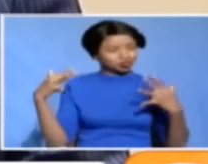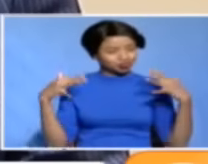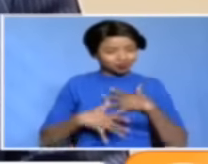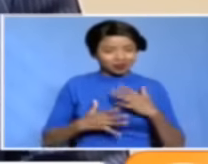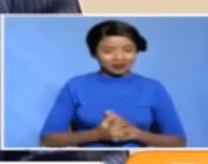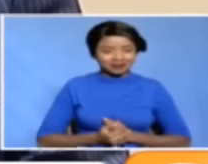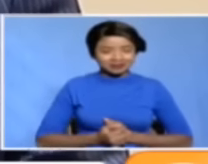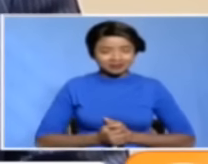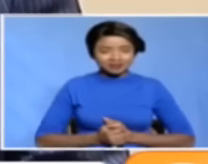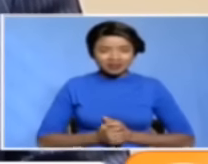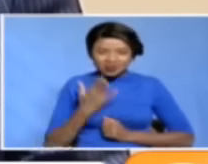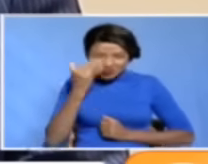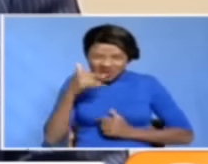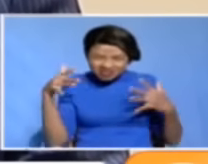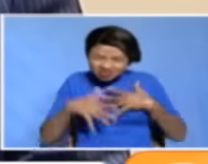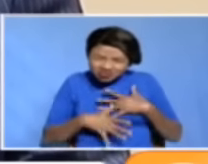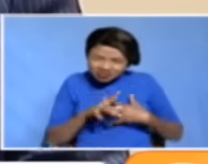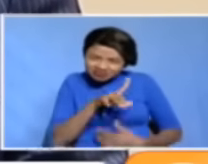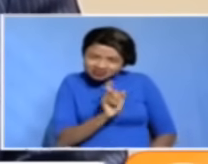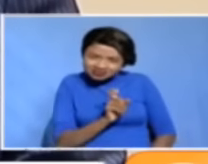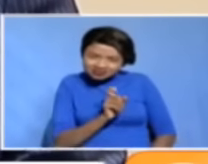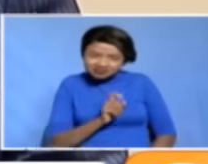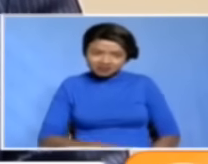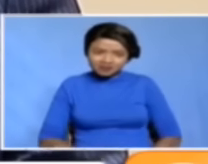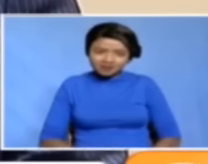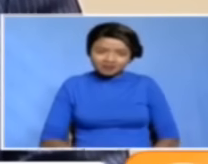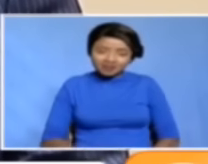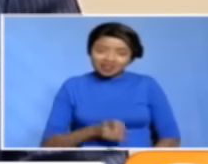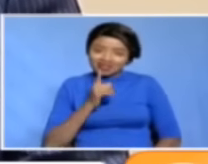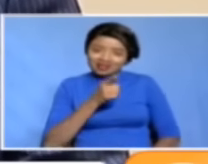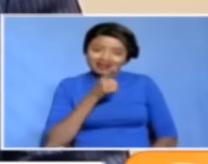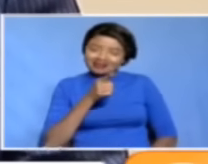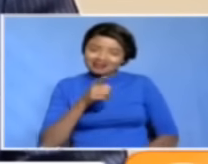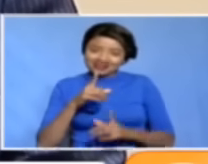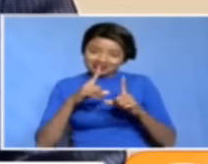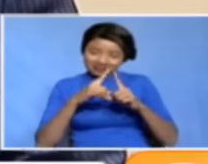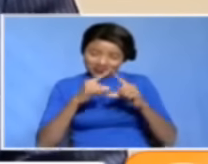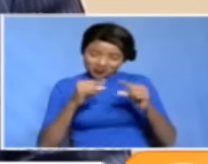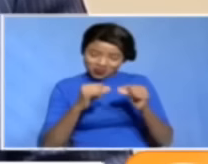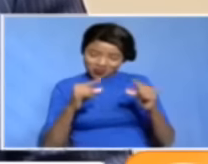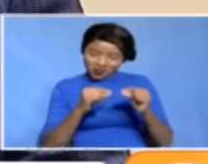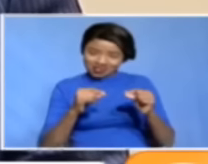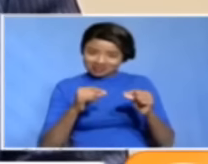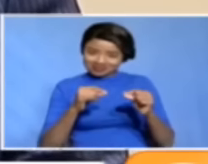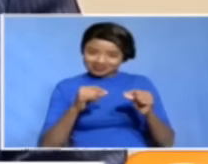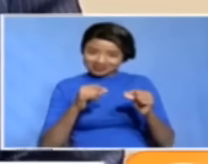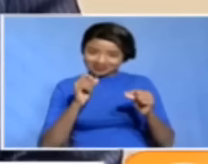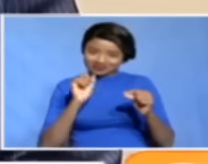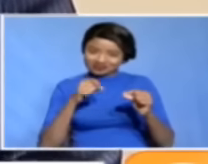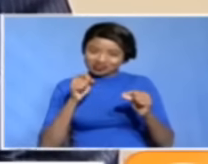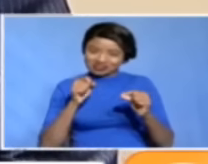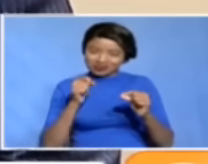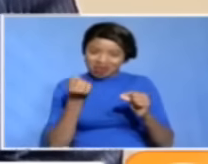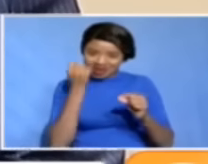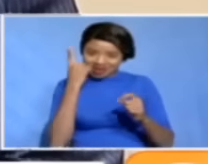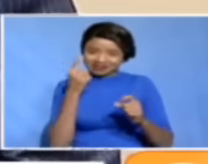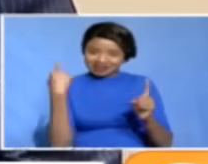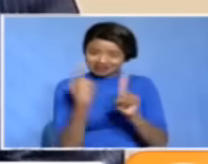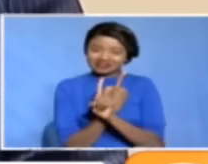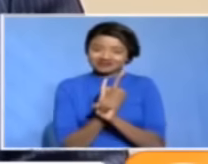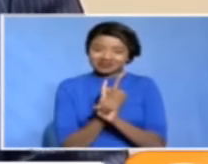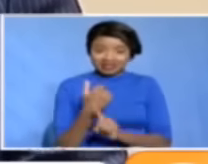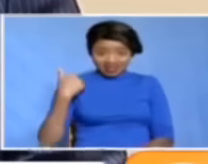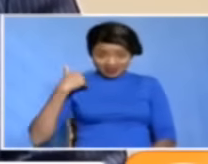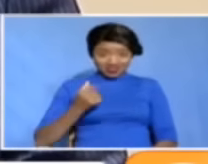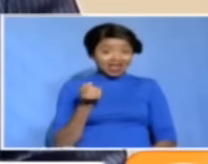think that statement is subject to interpretation. Okay. It's subject to interpretation. How do you interpret it? How